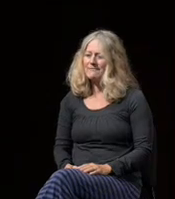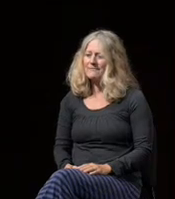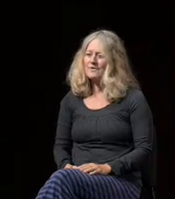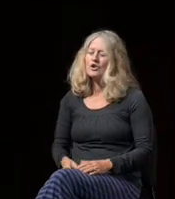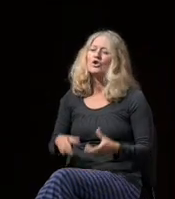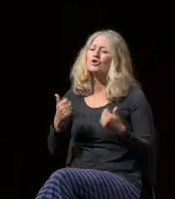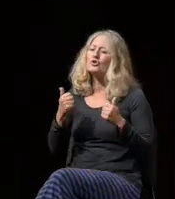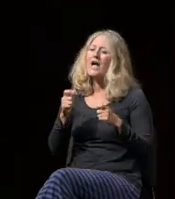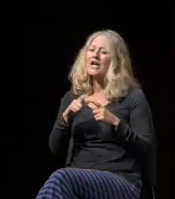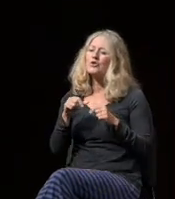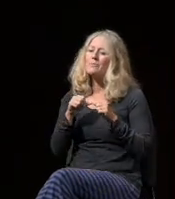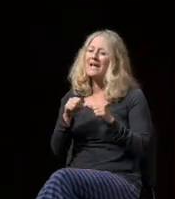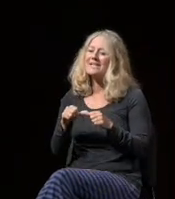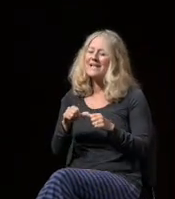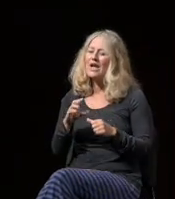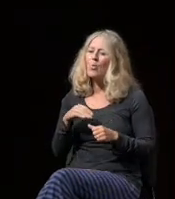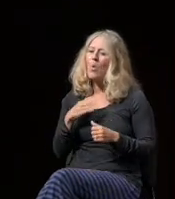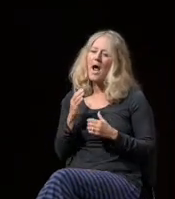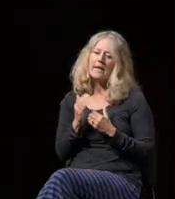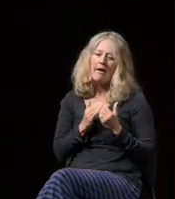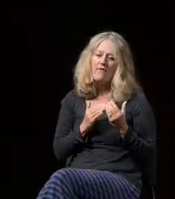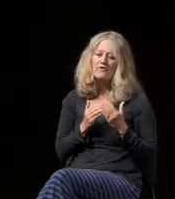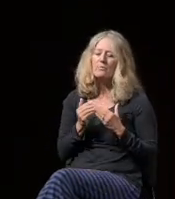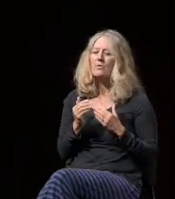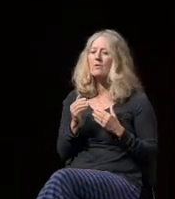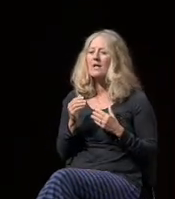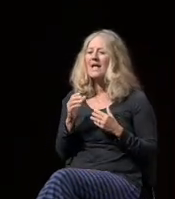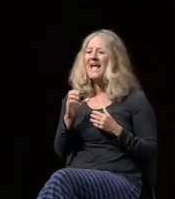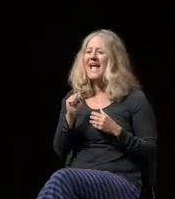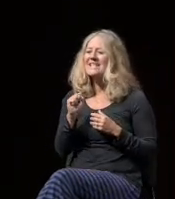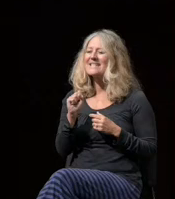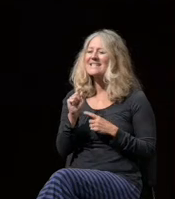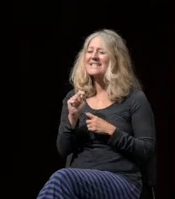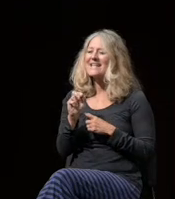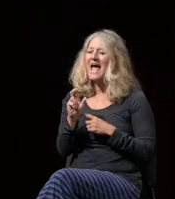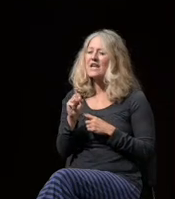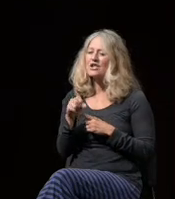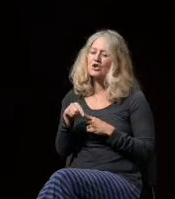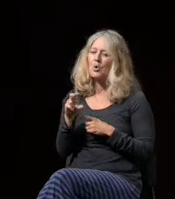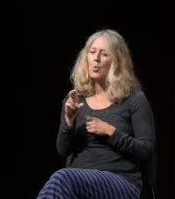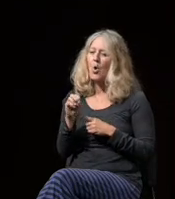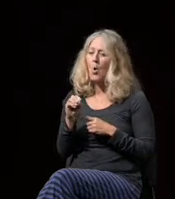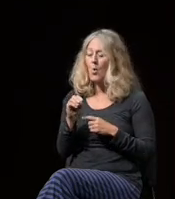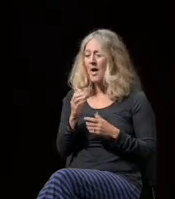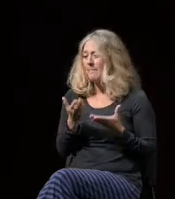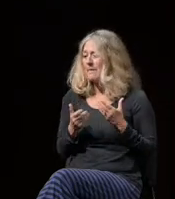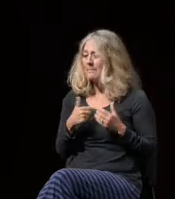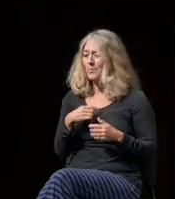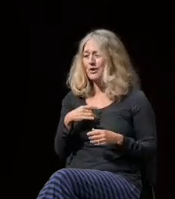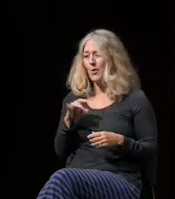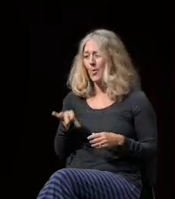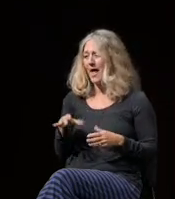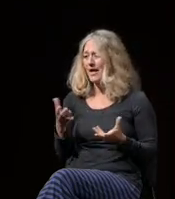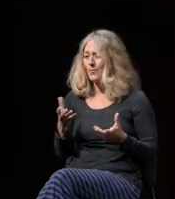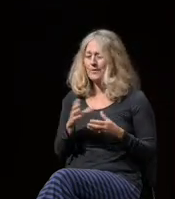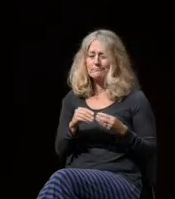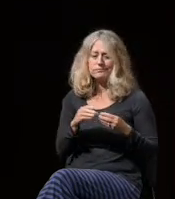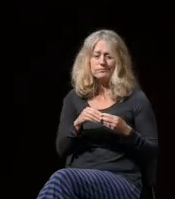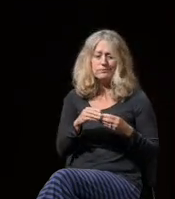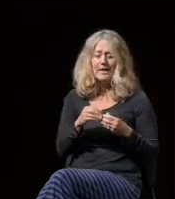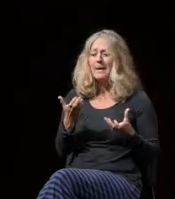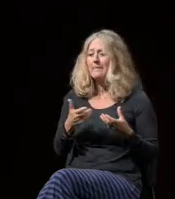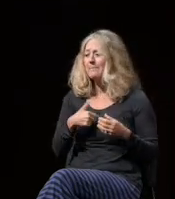trying to maintain white comfort maintains racial status quo. And we may not like some of the things that we say, may